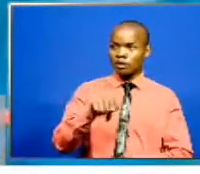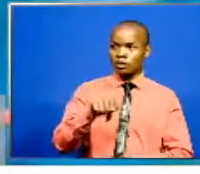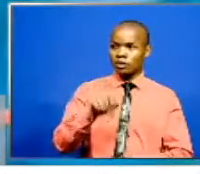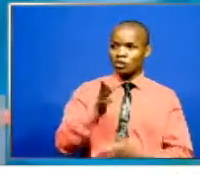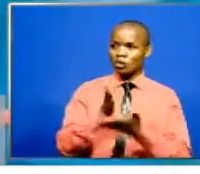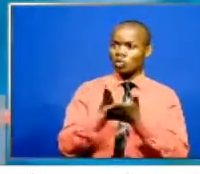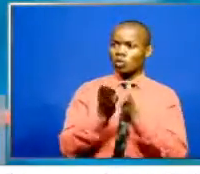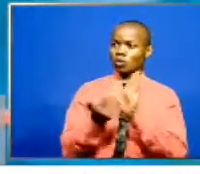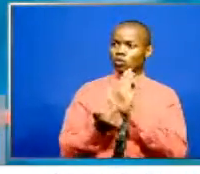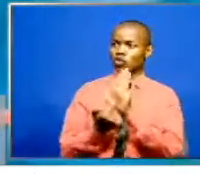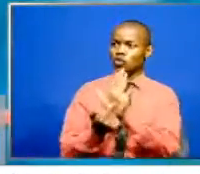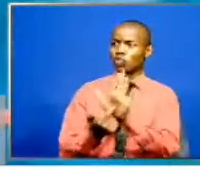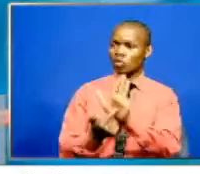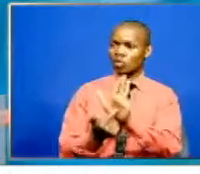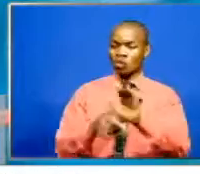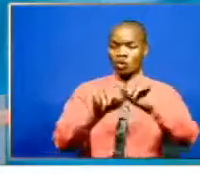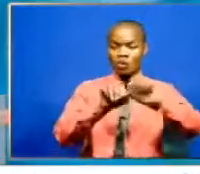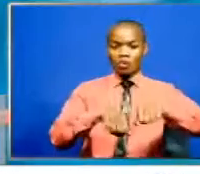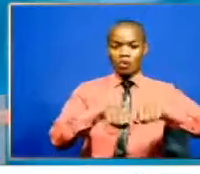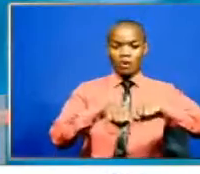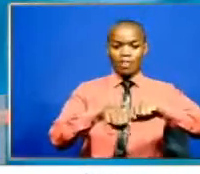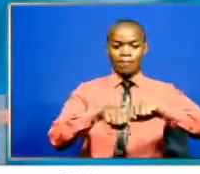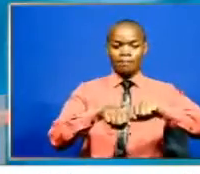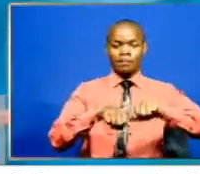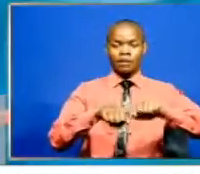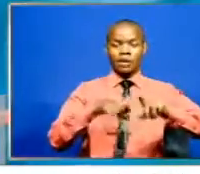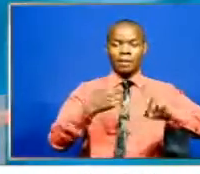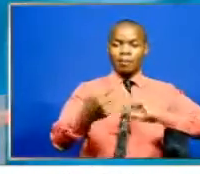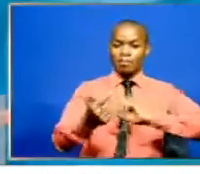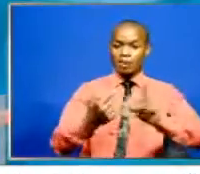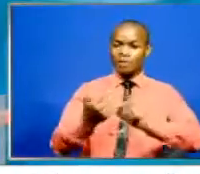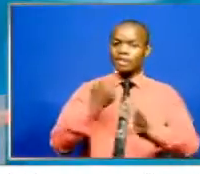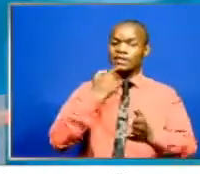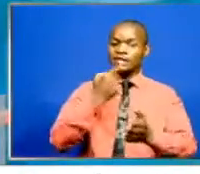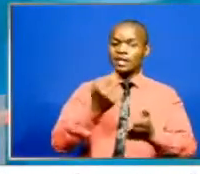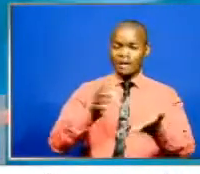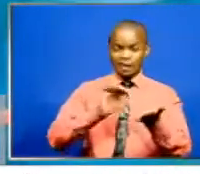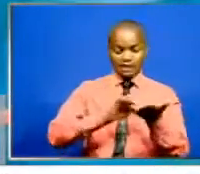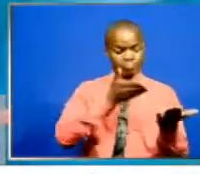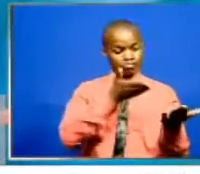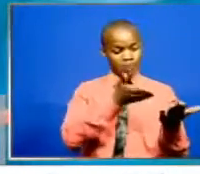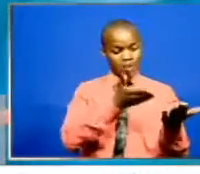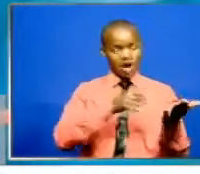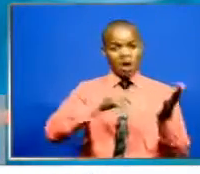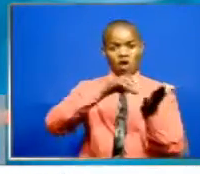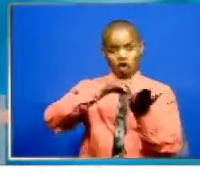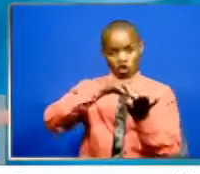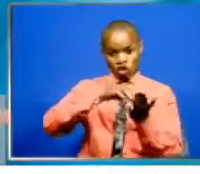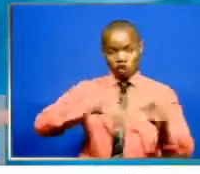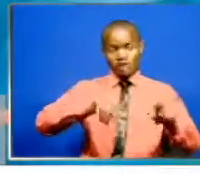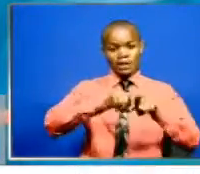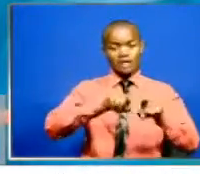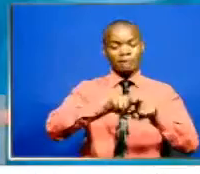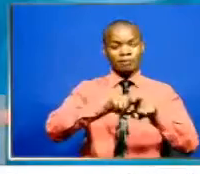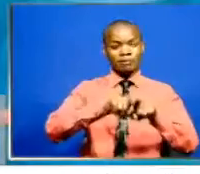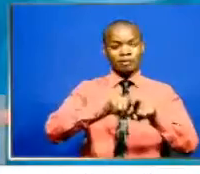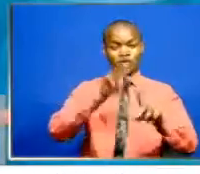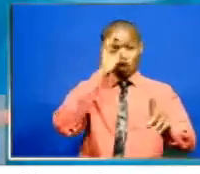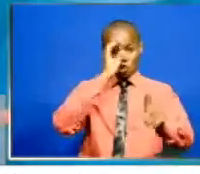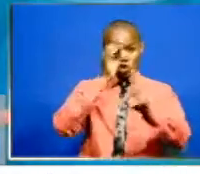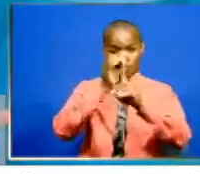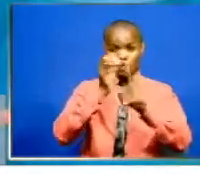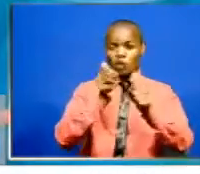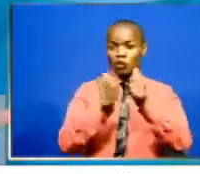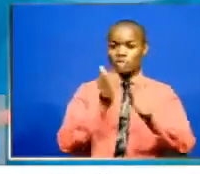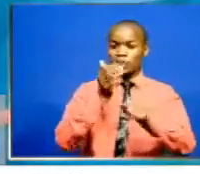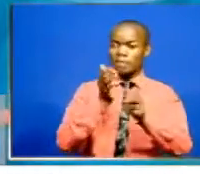to really raise awareness to say, this is the status. This is where we are. This is the objective that we